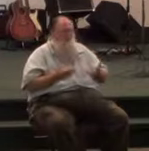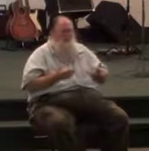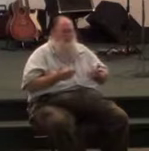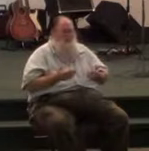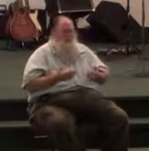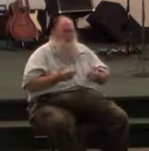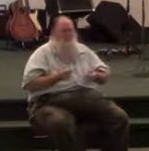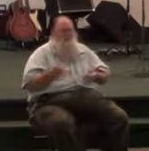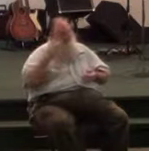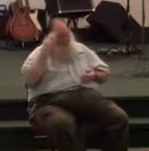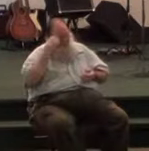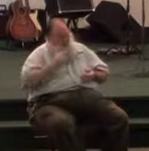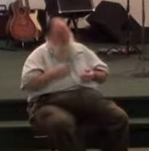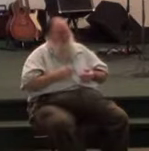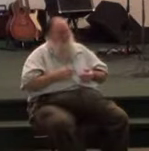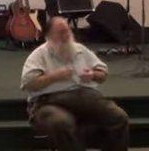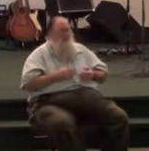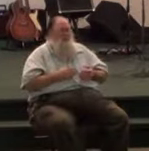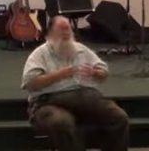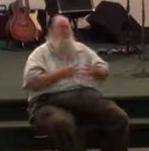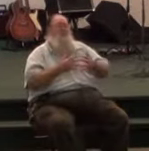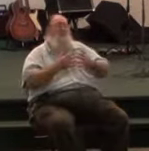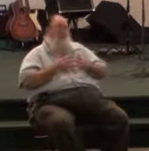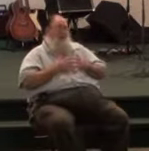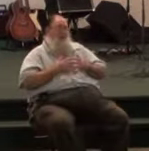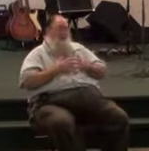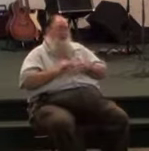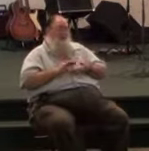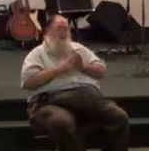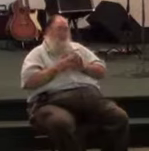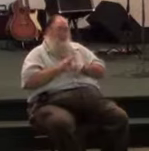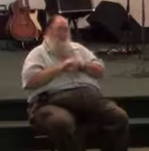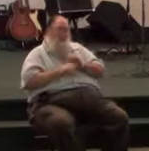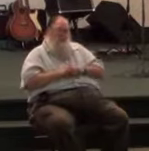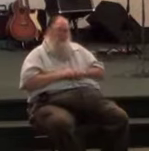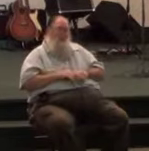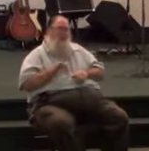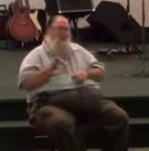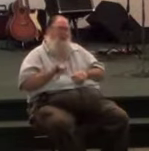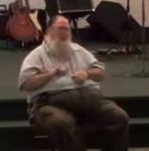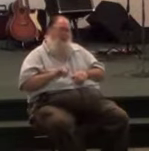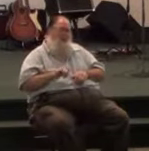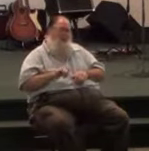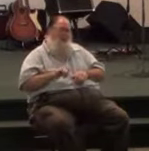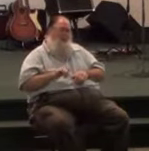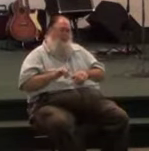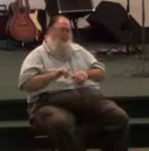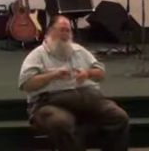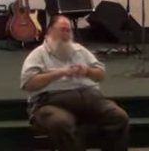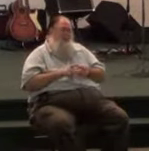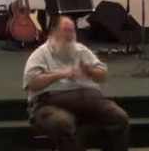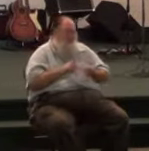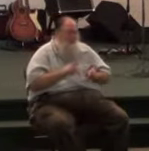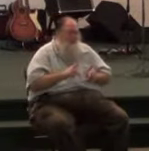stay comfortable and not get any resistance. And that's where they've settled into. And people are down here and